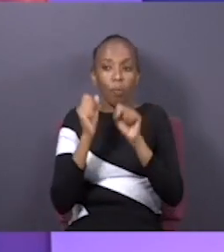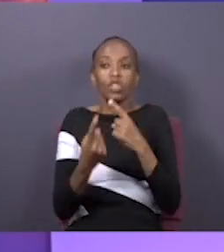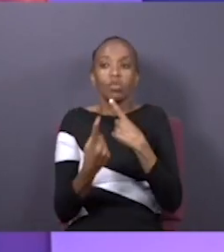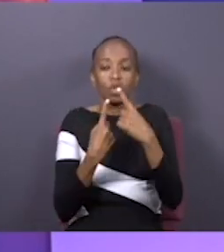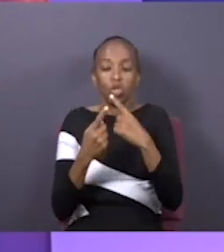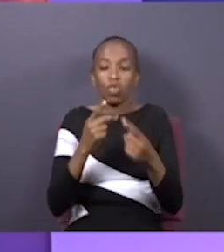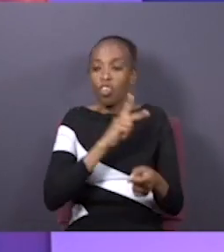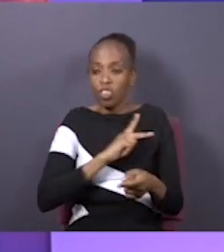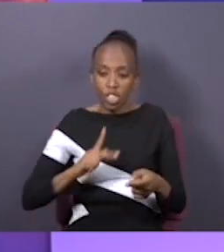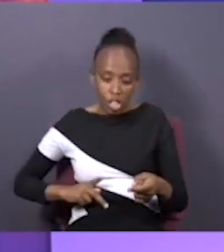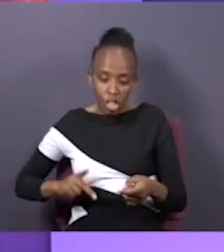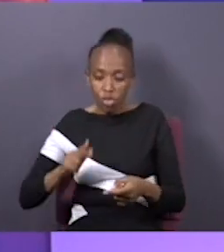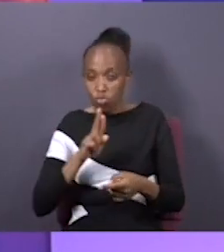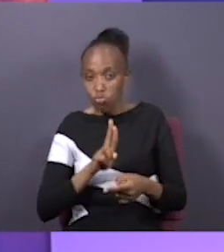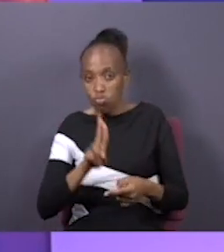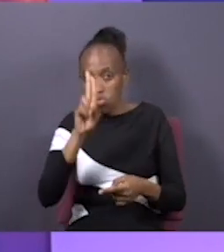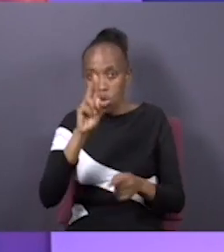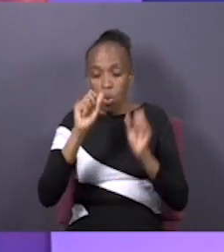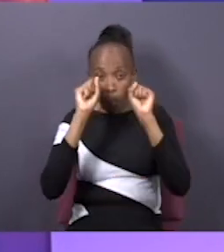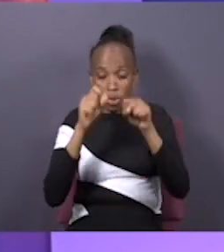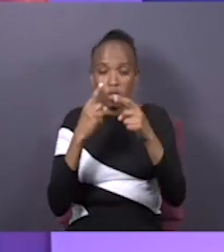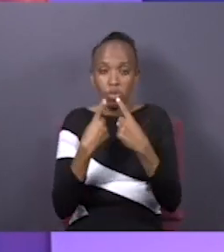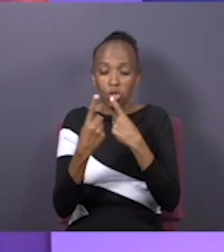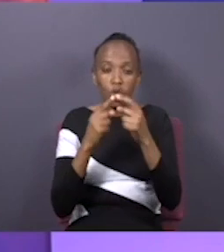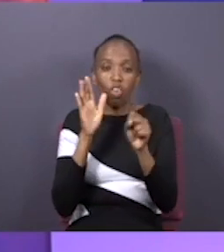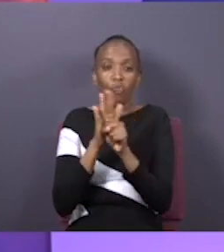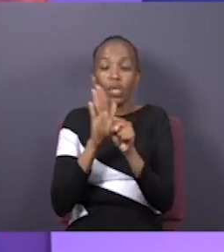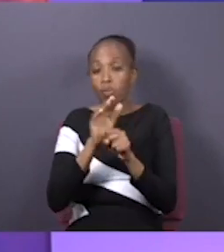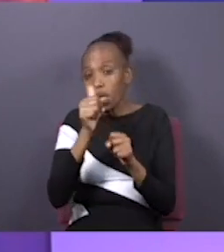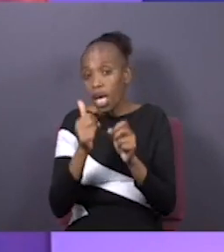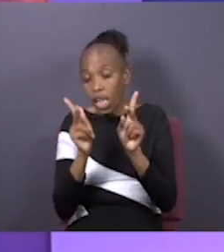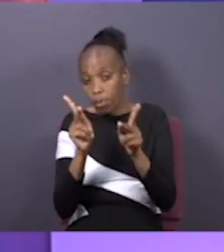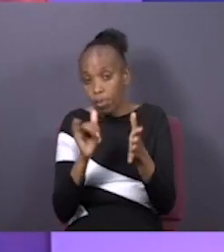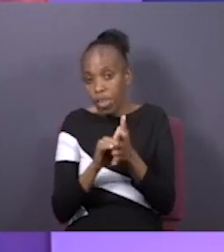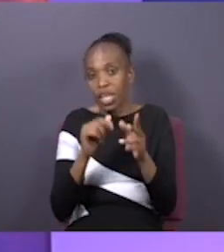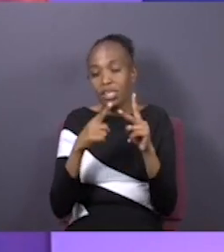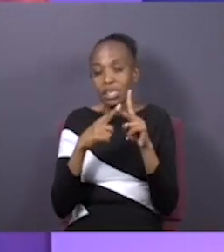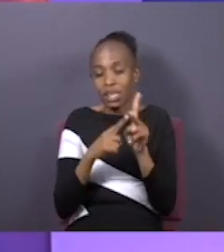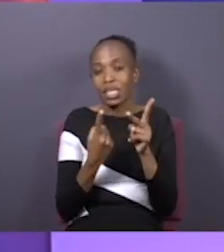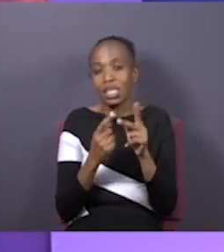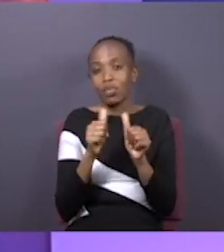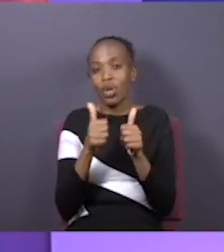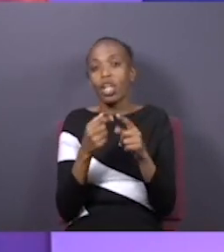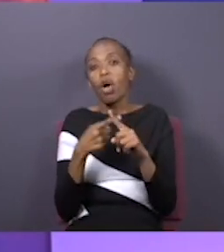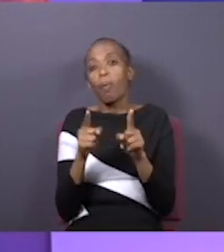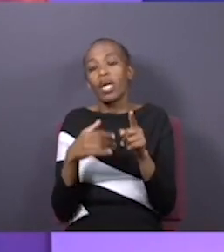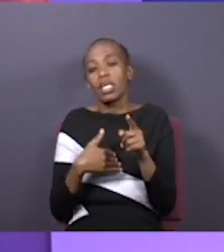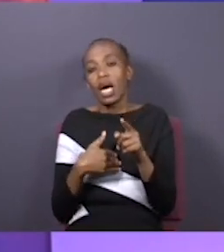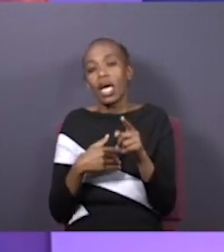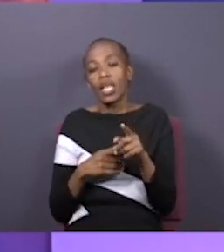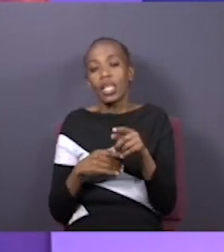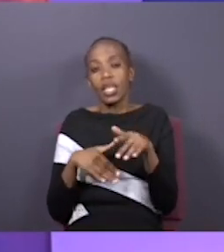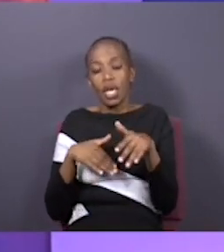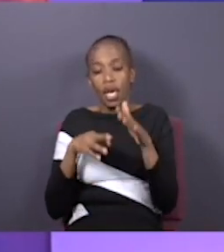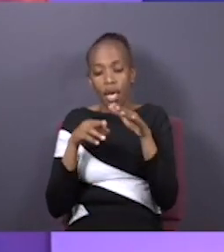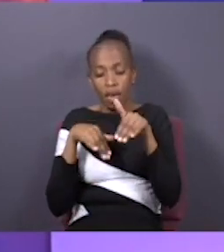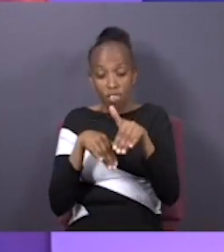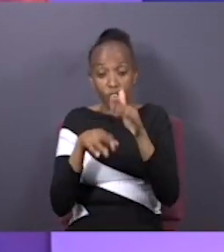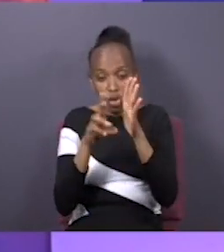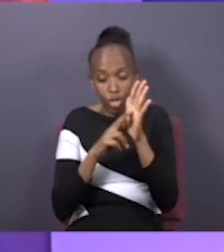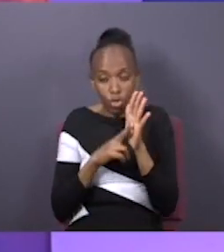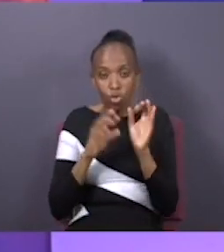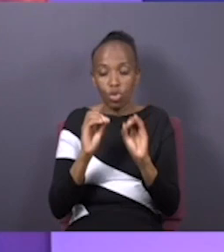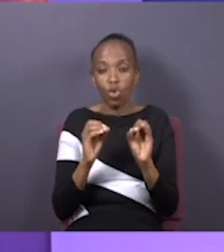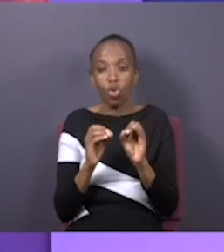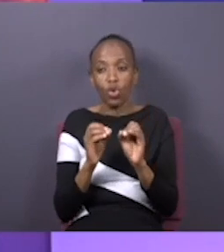talk of King Saul. We could talk of many other people that started well, but they lacked the discipline of doing things the